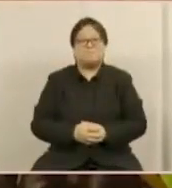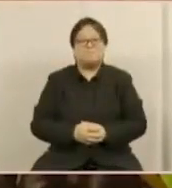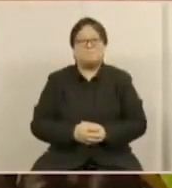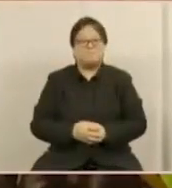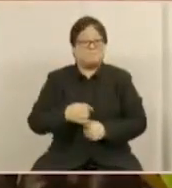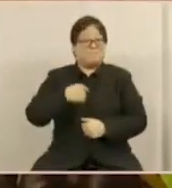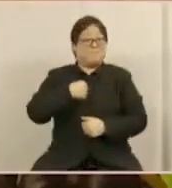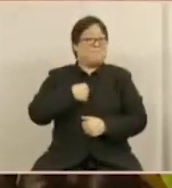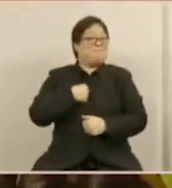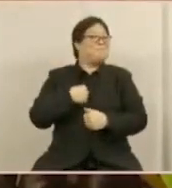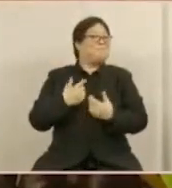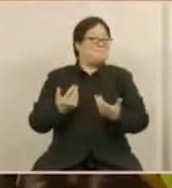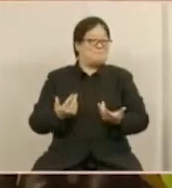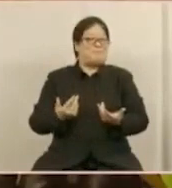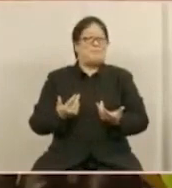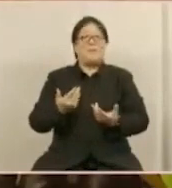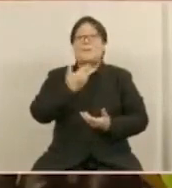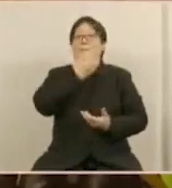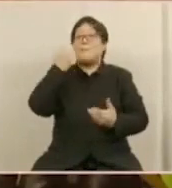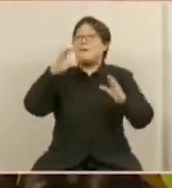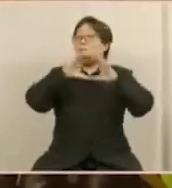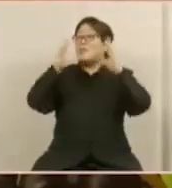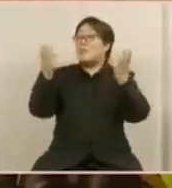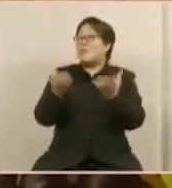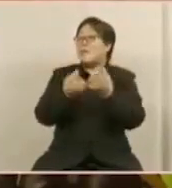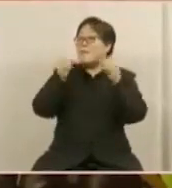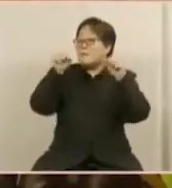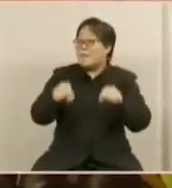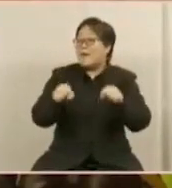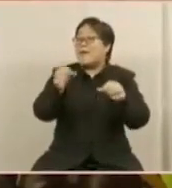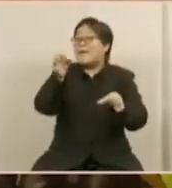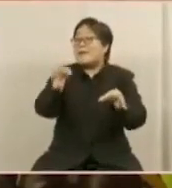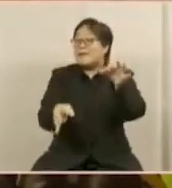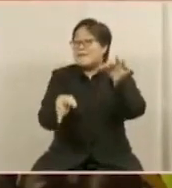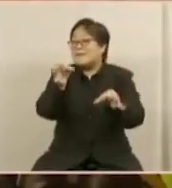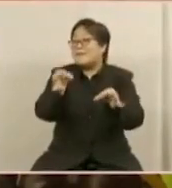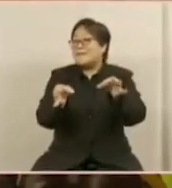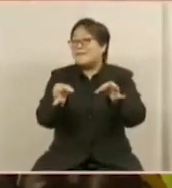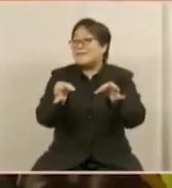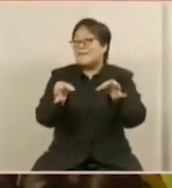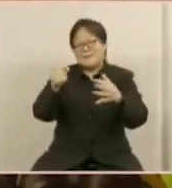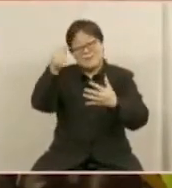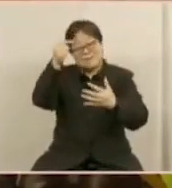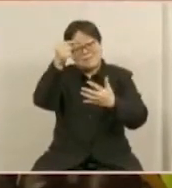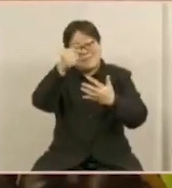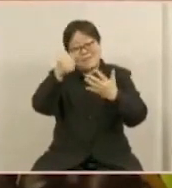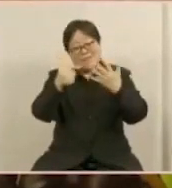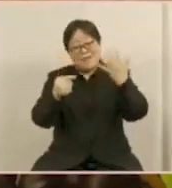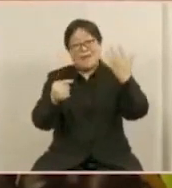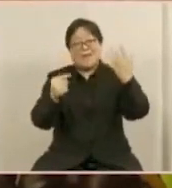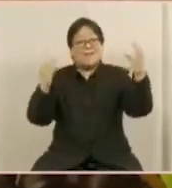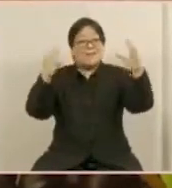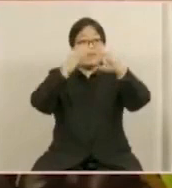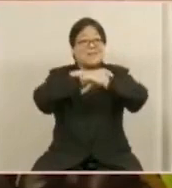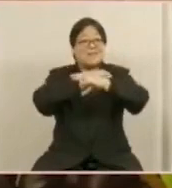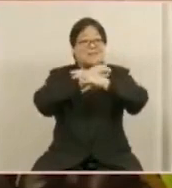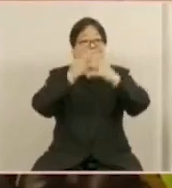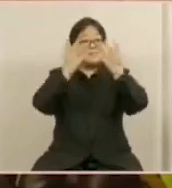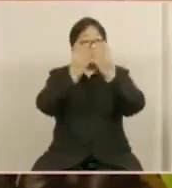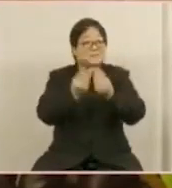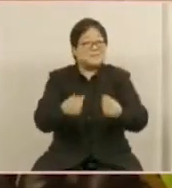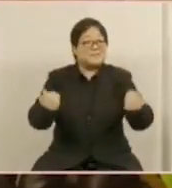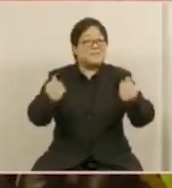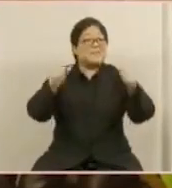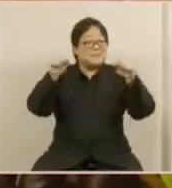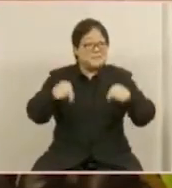cents is, a better world is possible if all those challenges can be overcome by